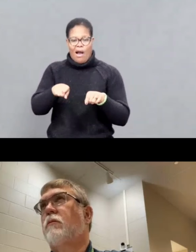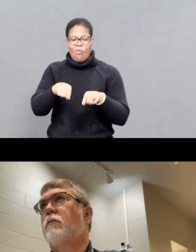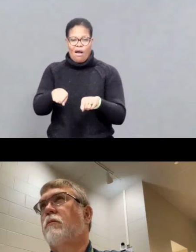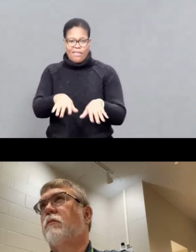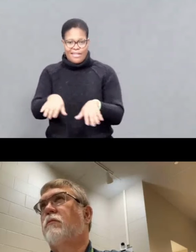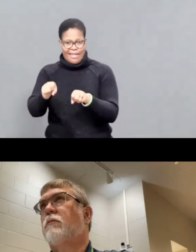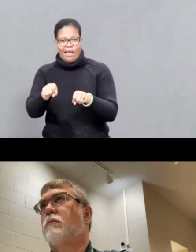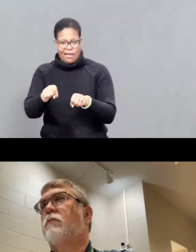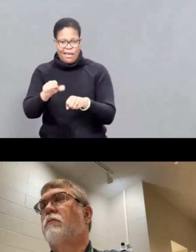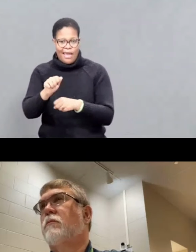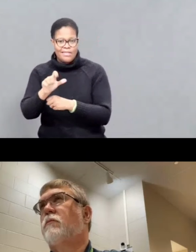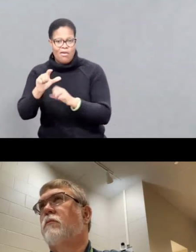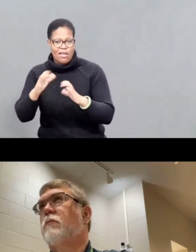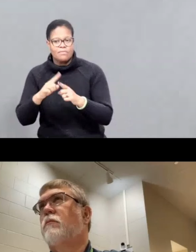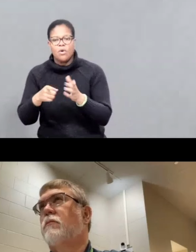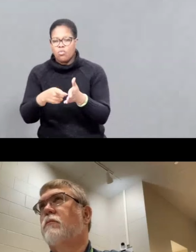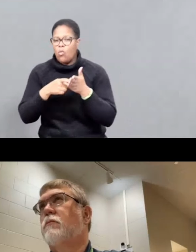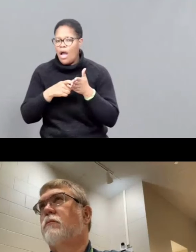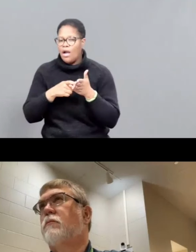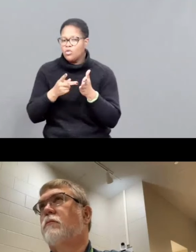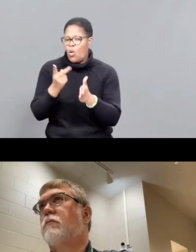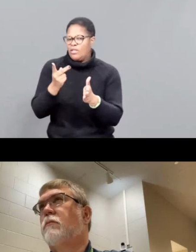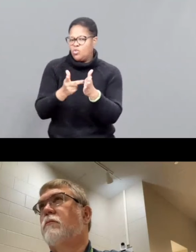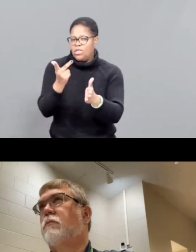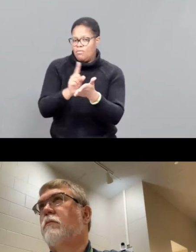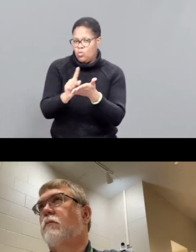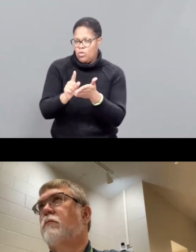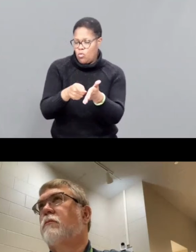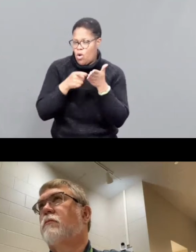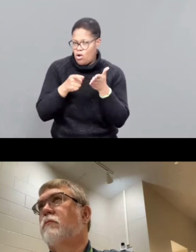ASL class, but they're required to do it 2 to 3 times a week.